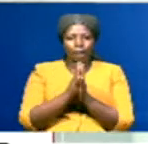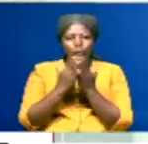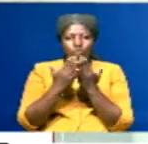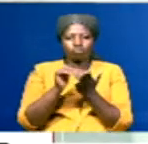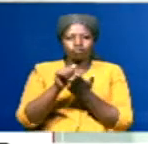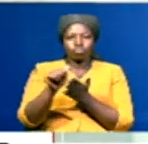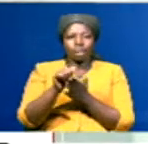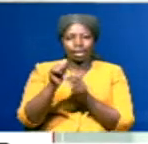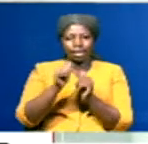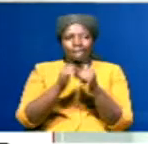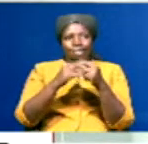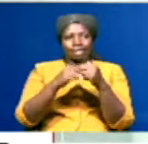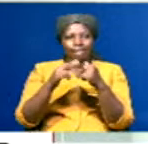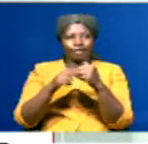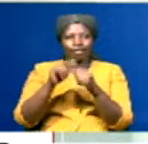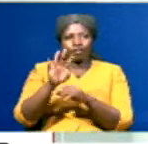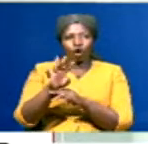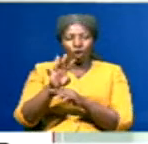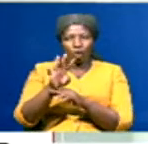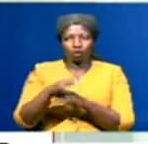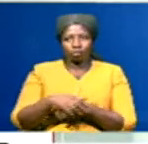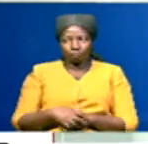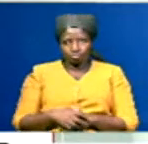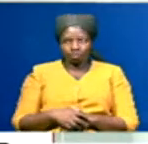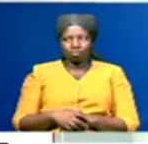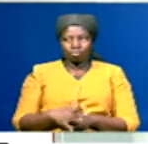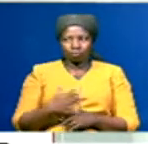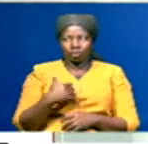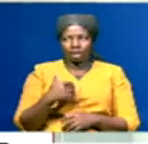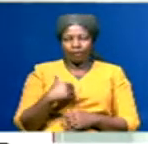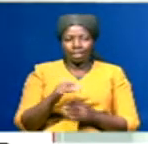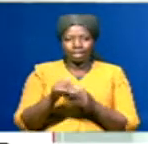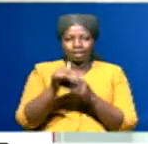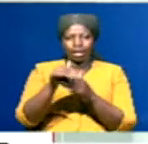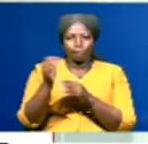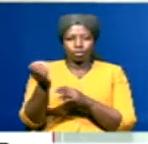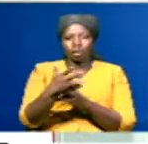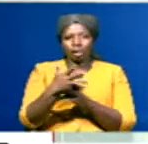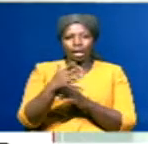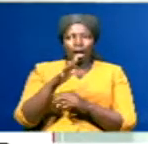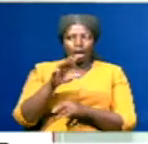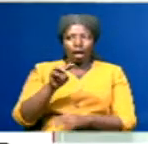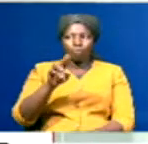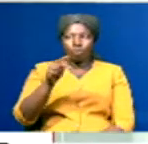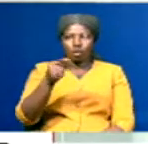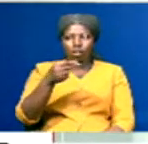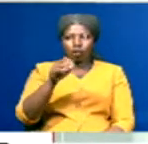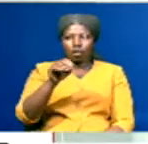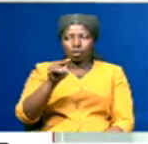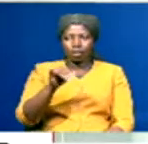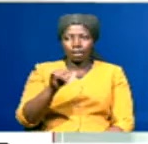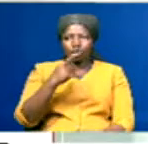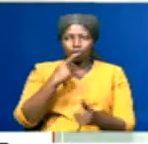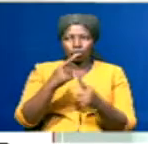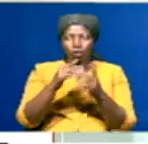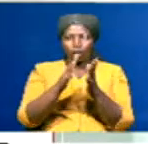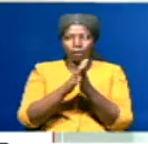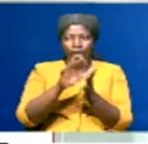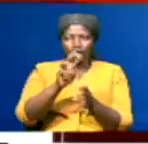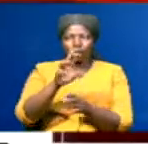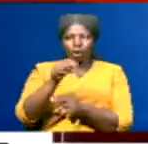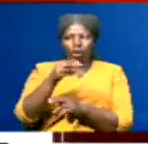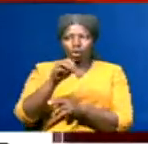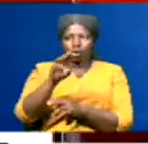1974. On The Living Legends tonight, pioneering broadcaster Muthoni Likimani speaks to Daniel Wahome.